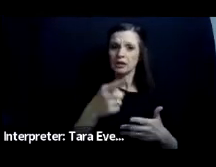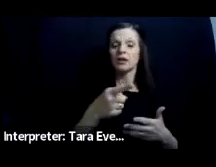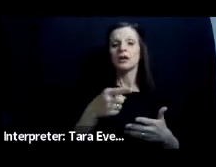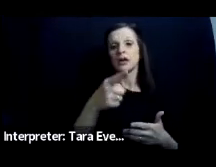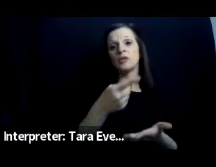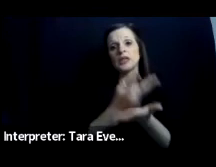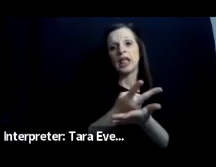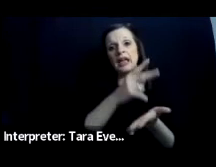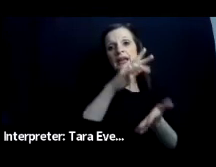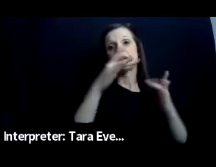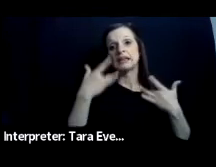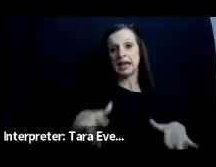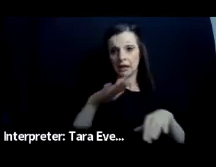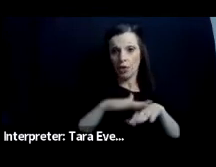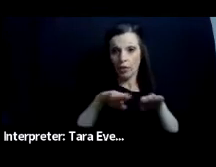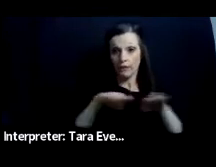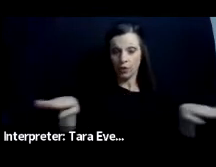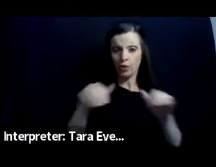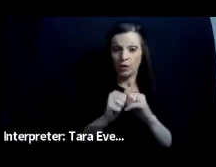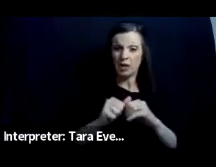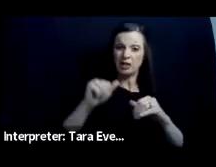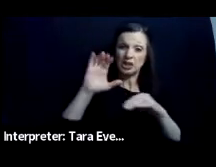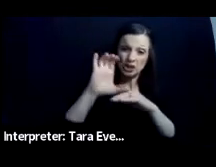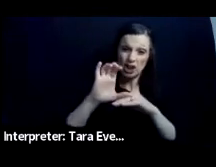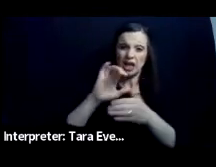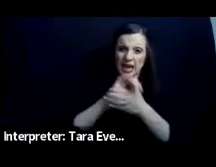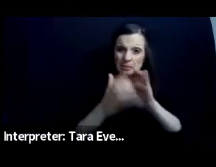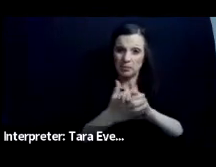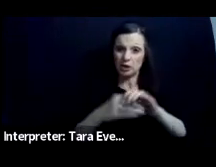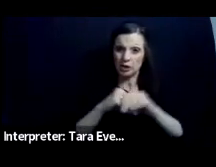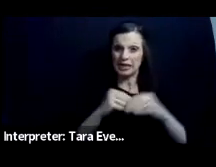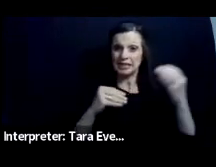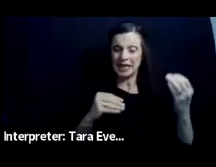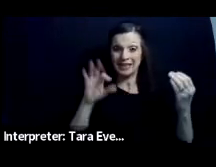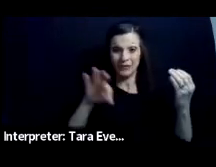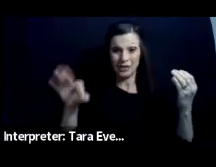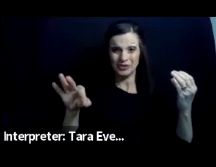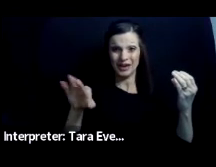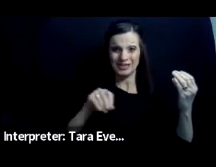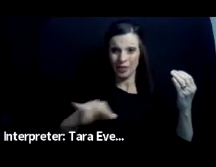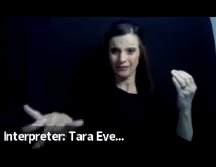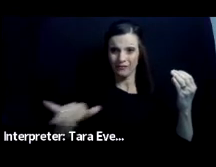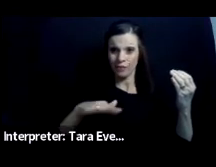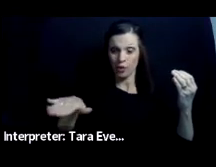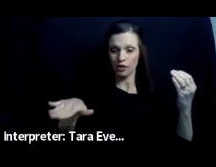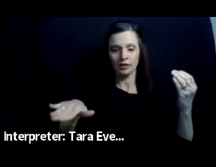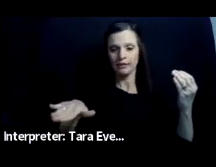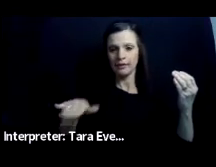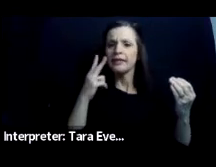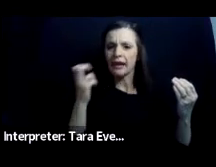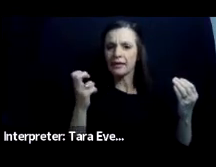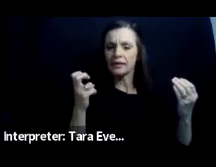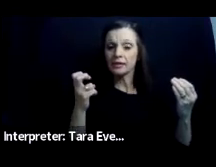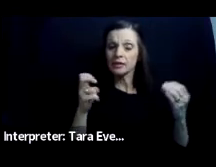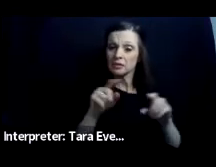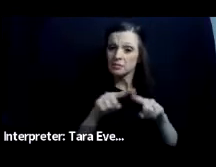floor? I don't think so. But it would have been the same thing. Okay.